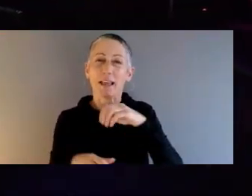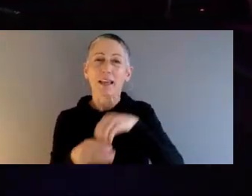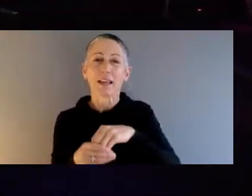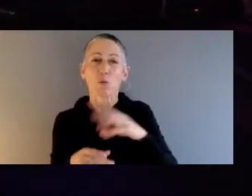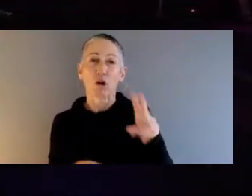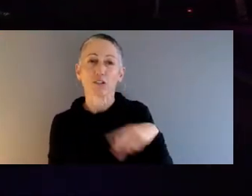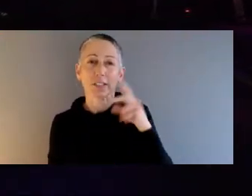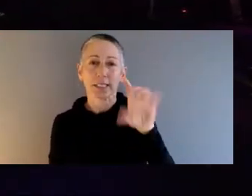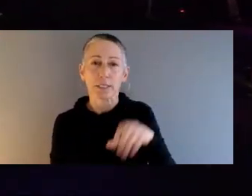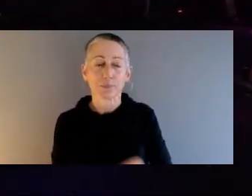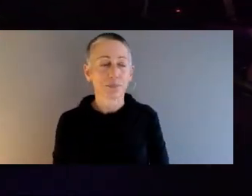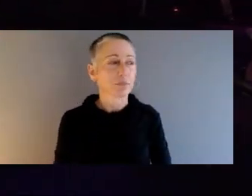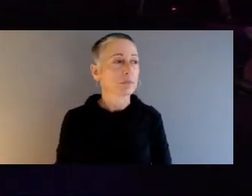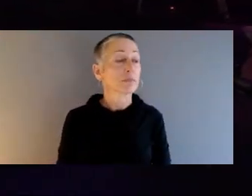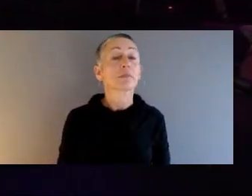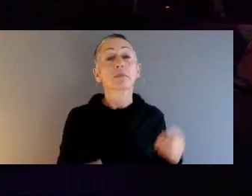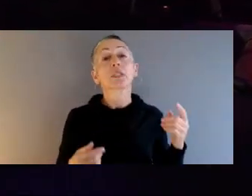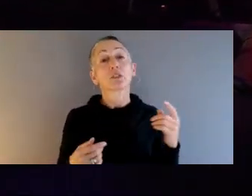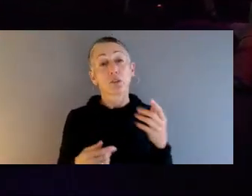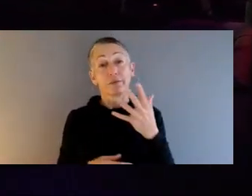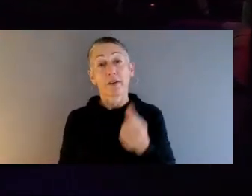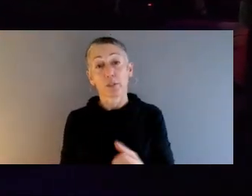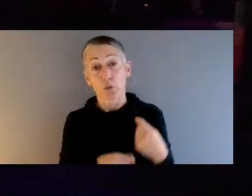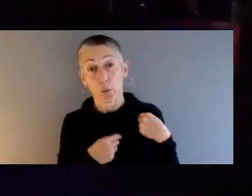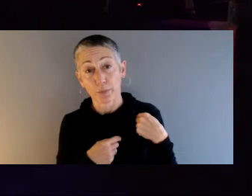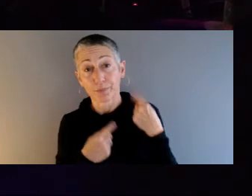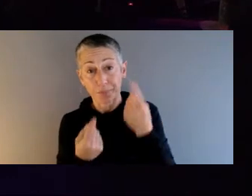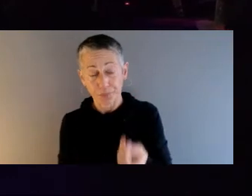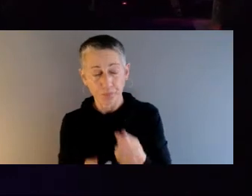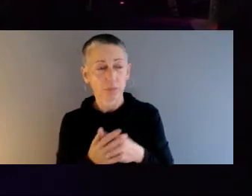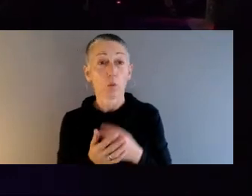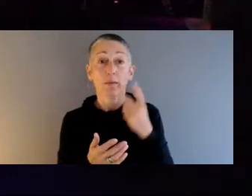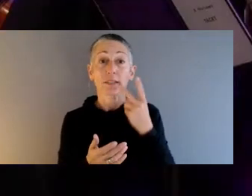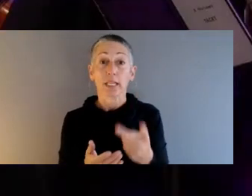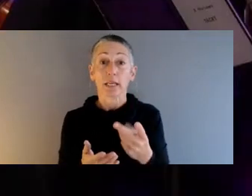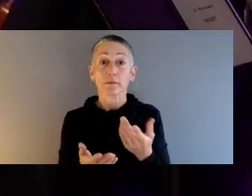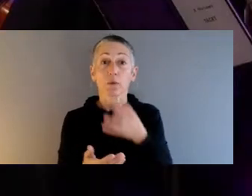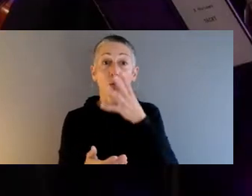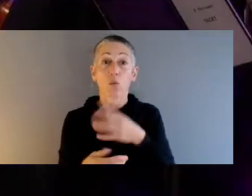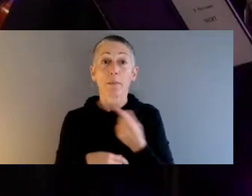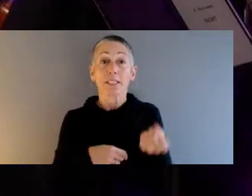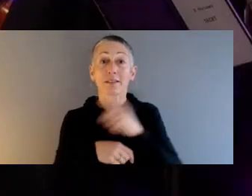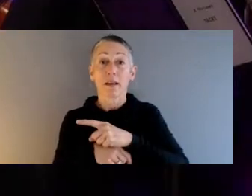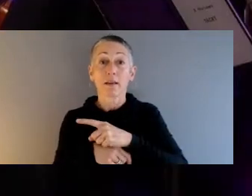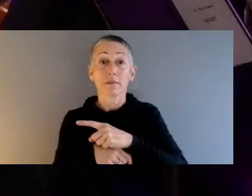Since Maestra began 5 years ago, we've seen the creation of Women's Day on Broadway,